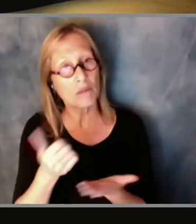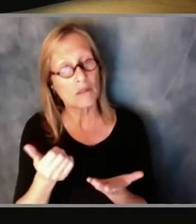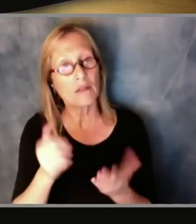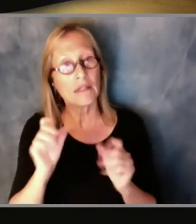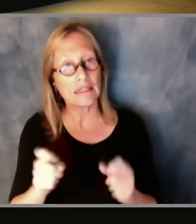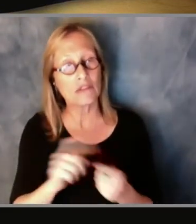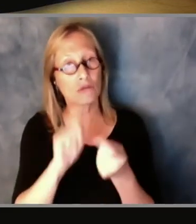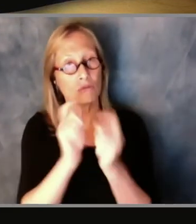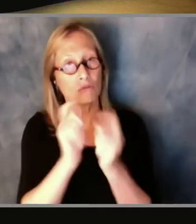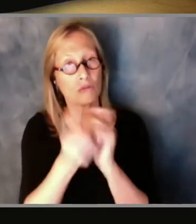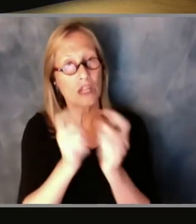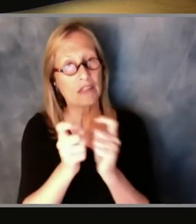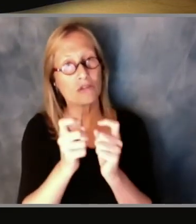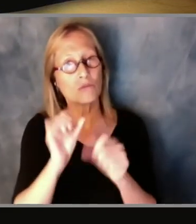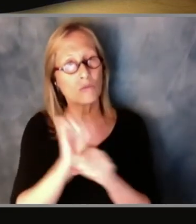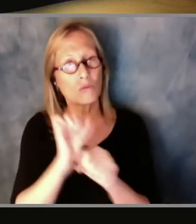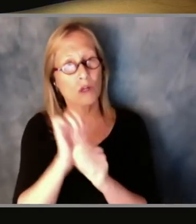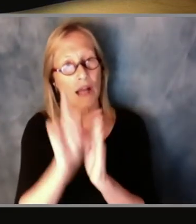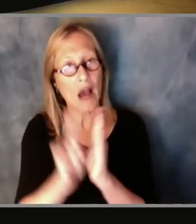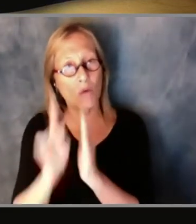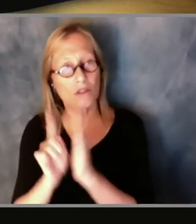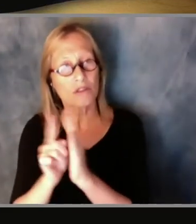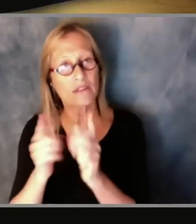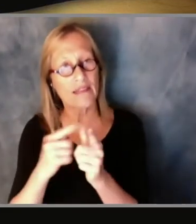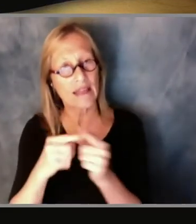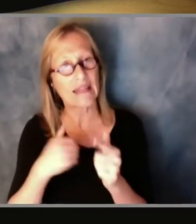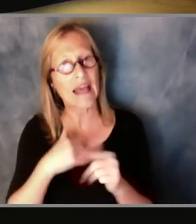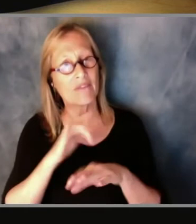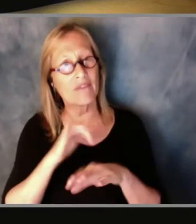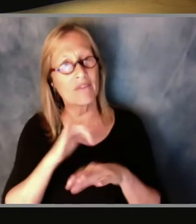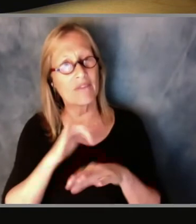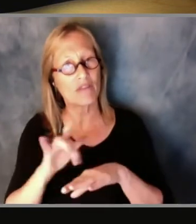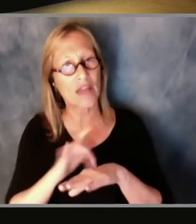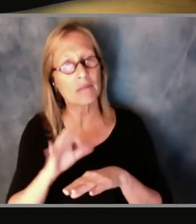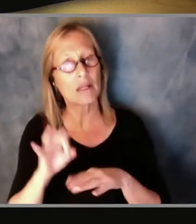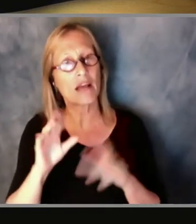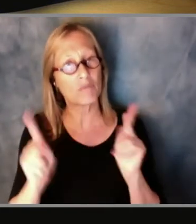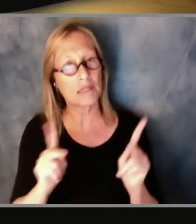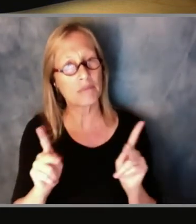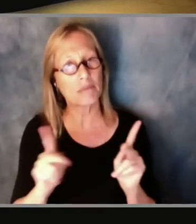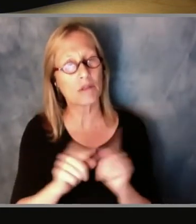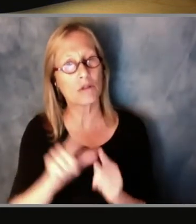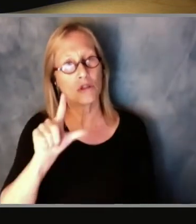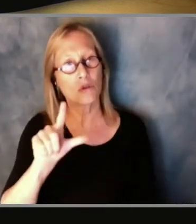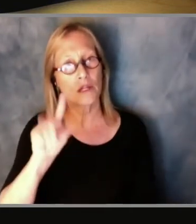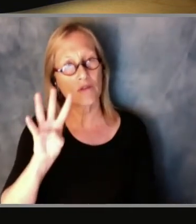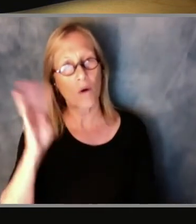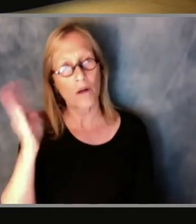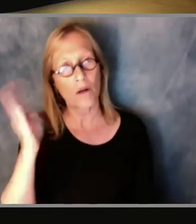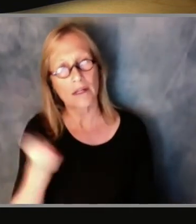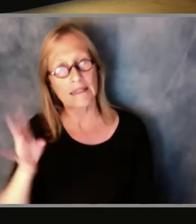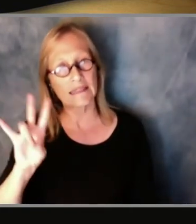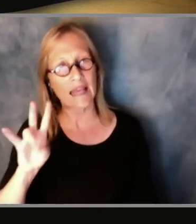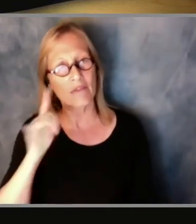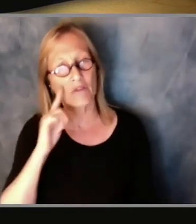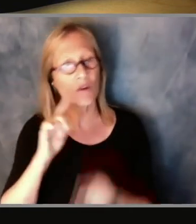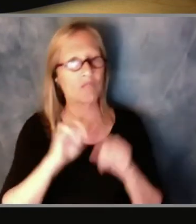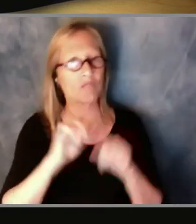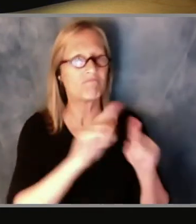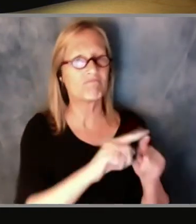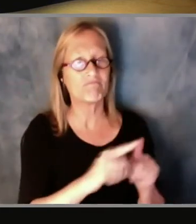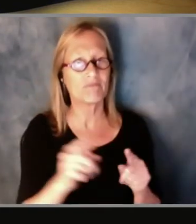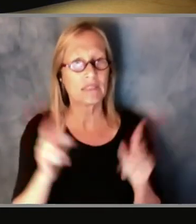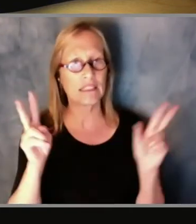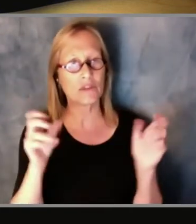and have availability of people 24/7 for the different issues that are dealing with